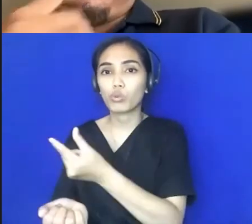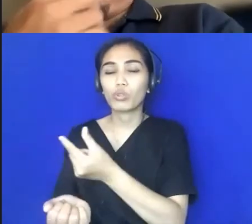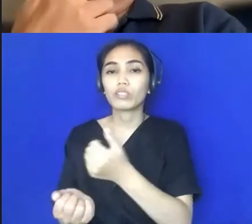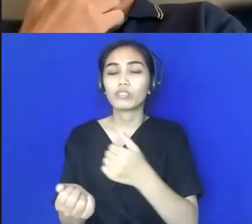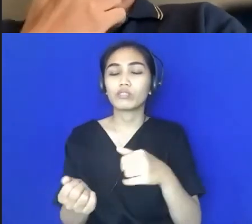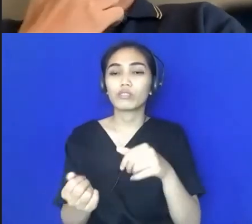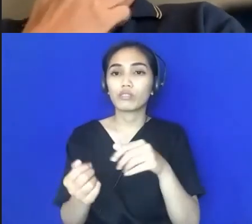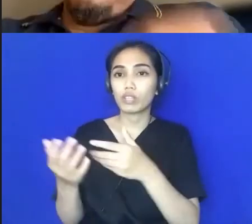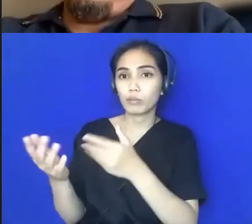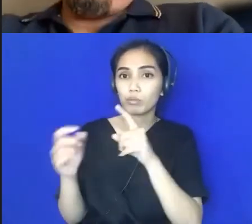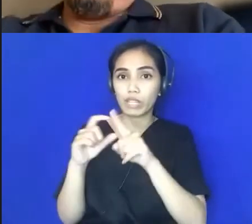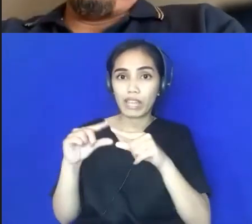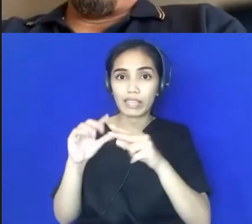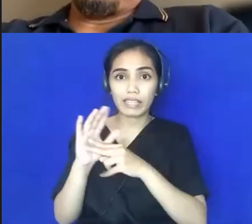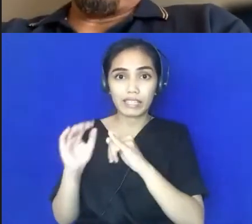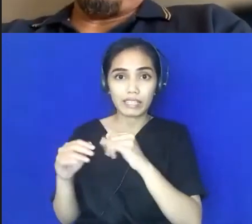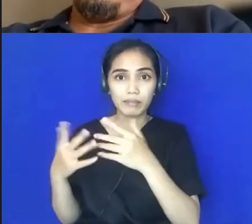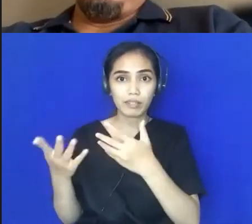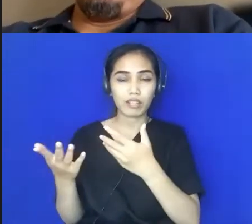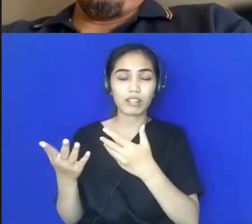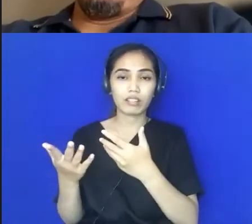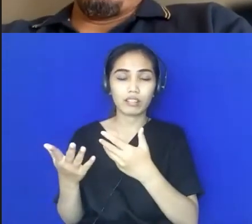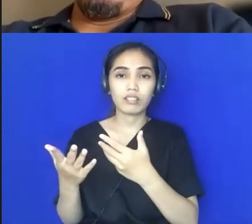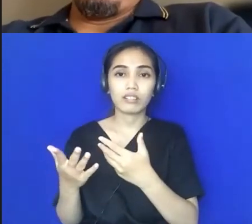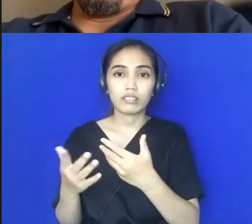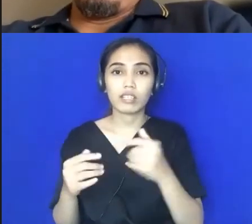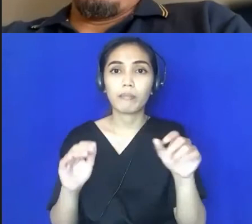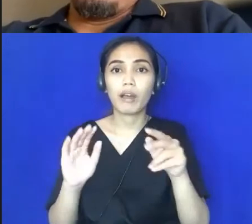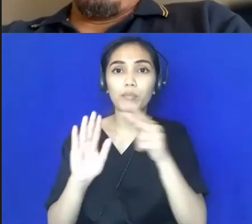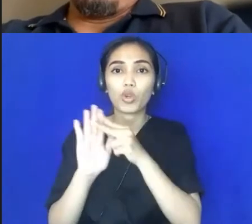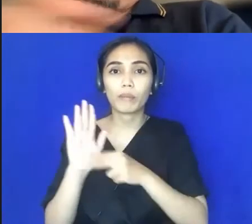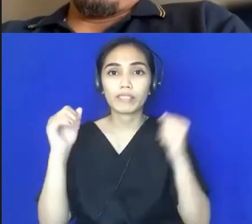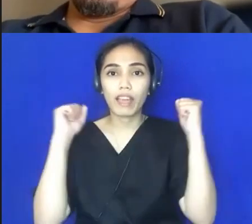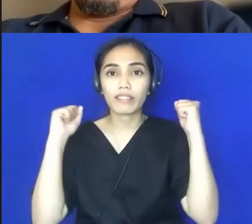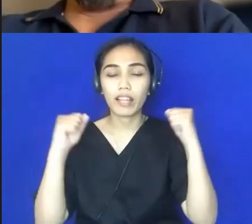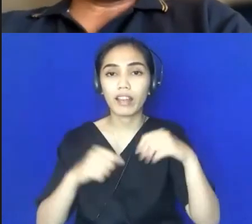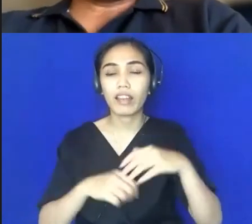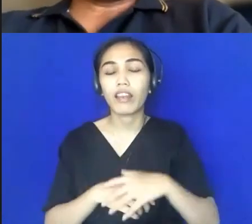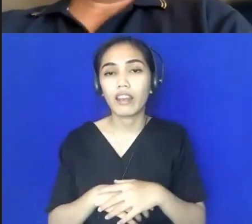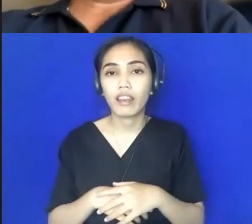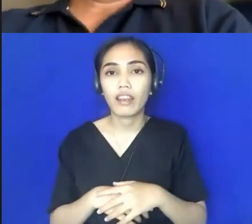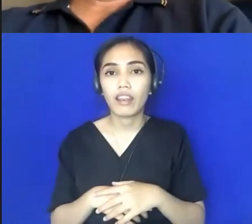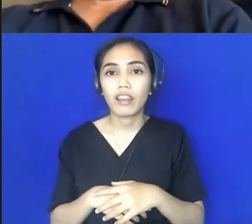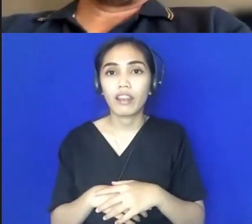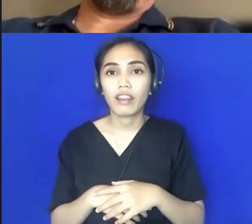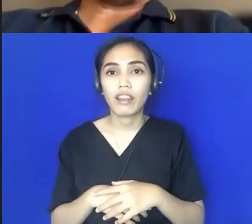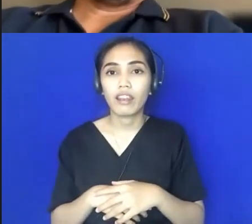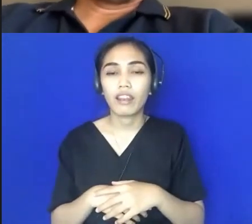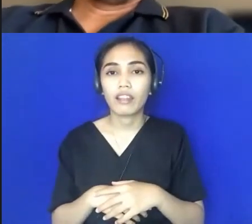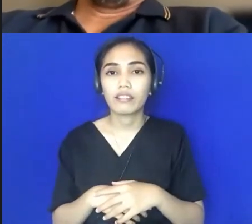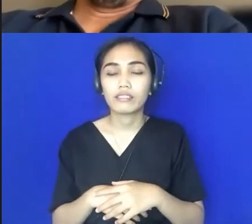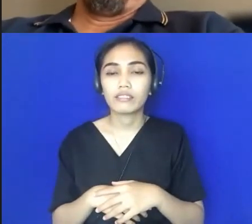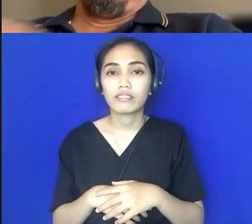mentioned, sexual and reproductive health programs, because we know that that's also going to prevent, as you said,